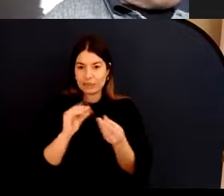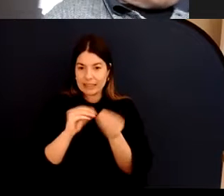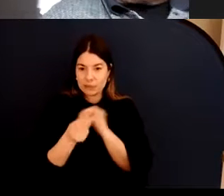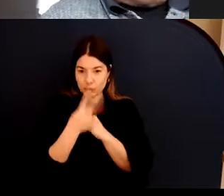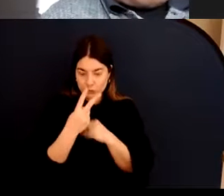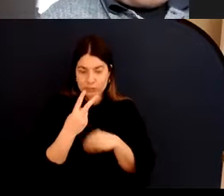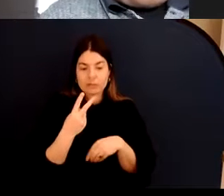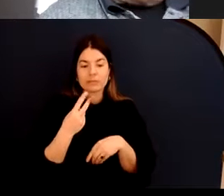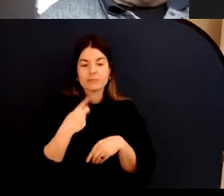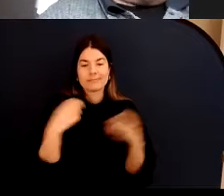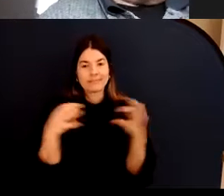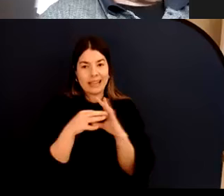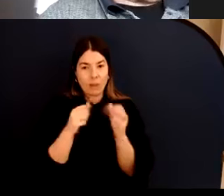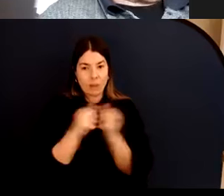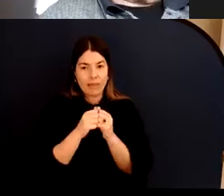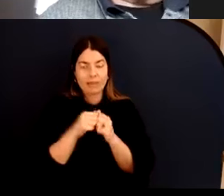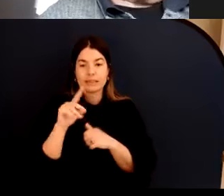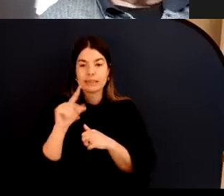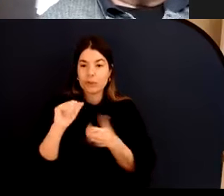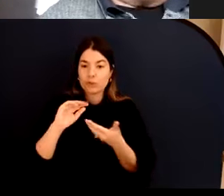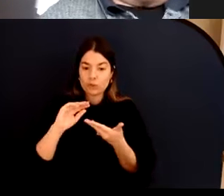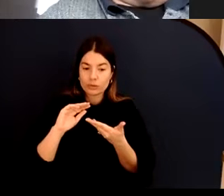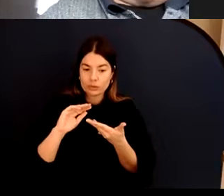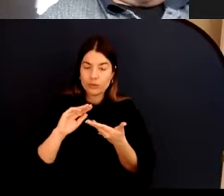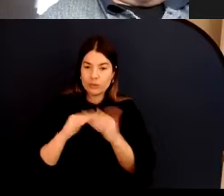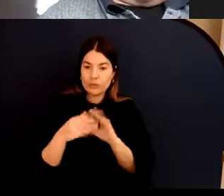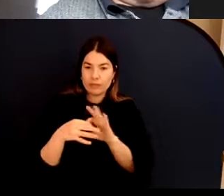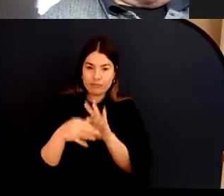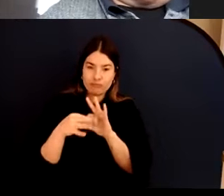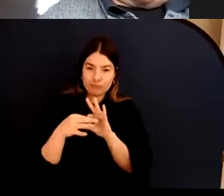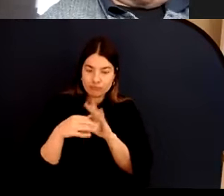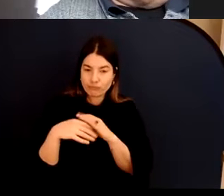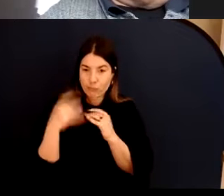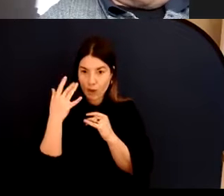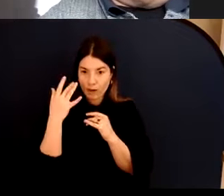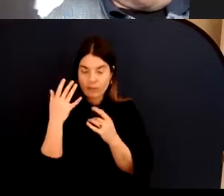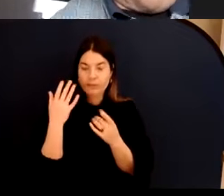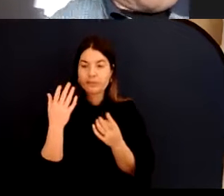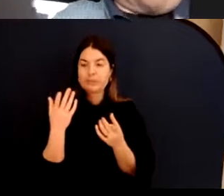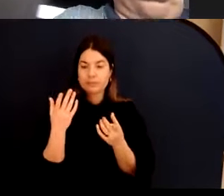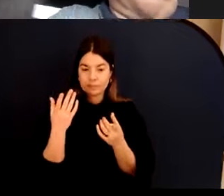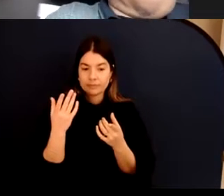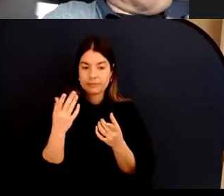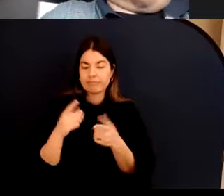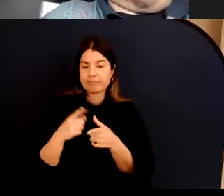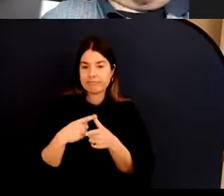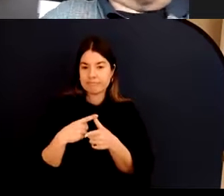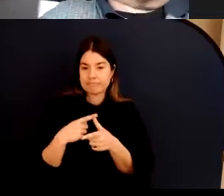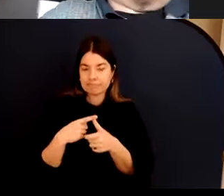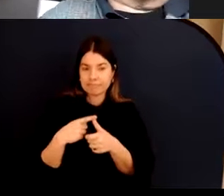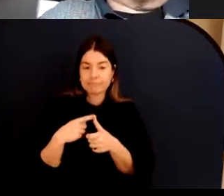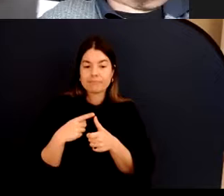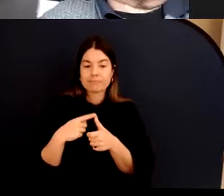ties to the disabled community are, for one, I had